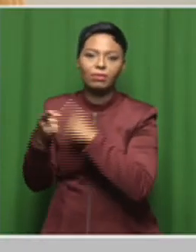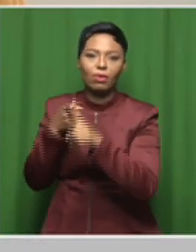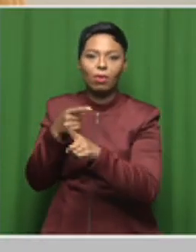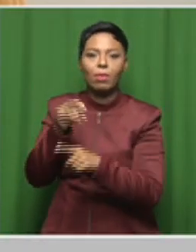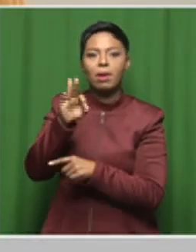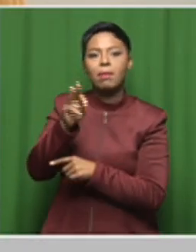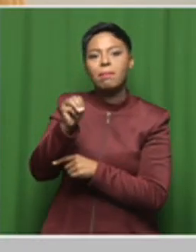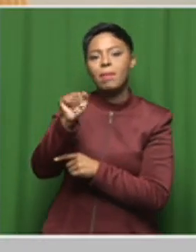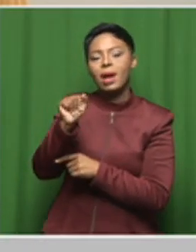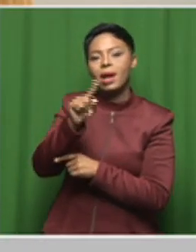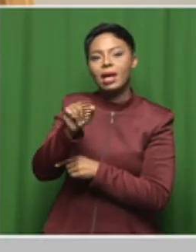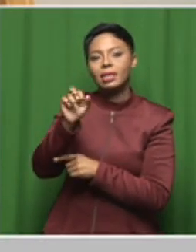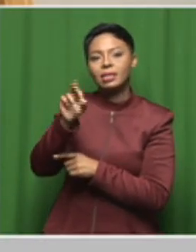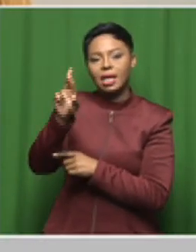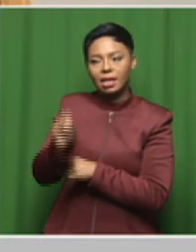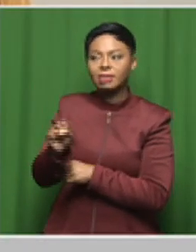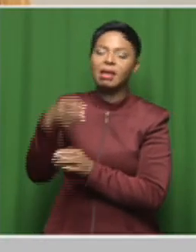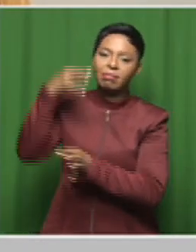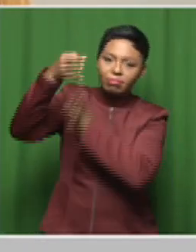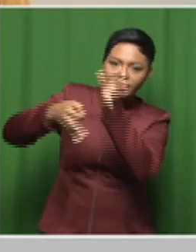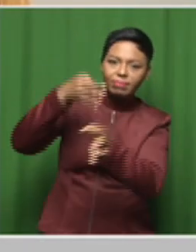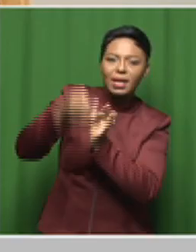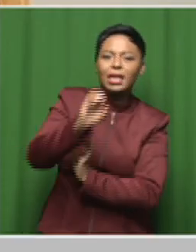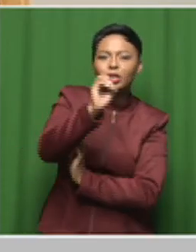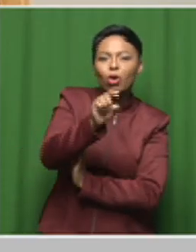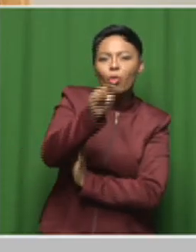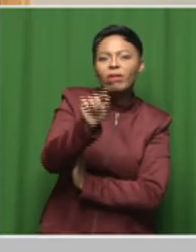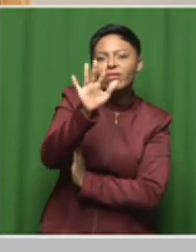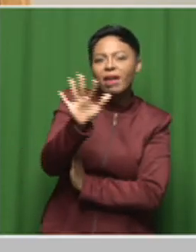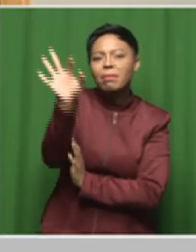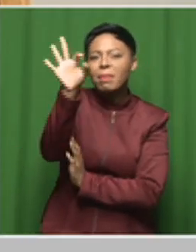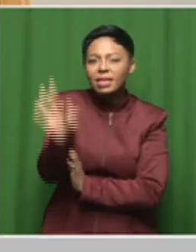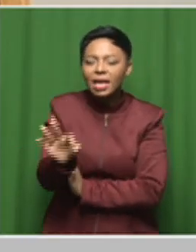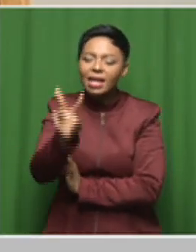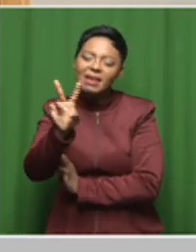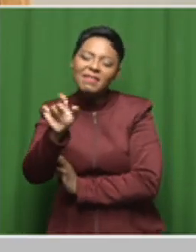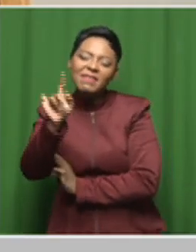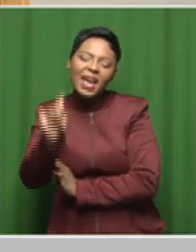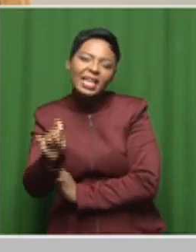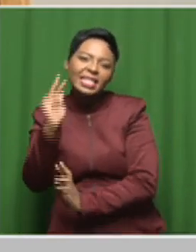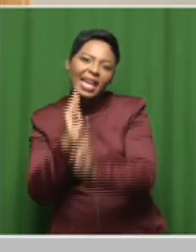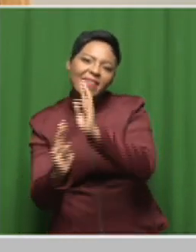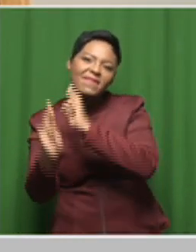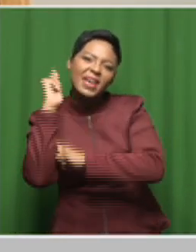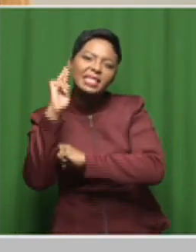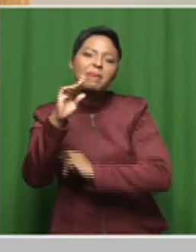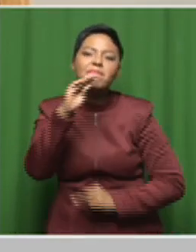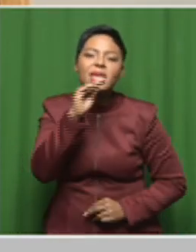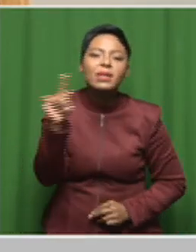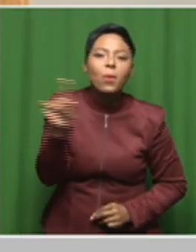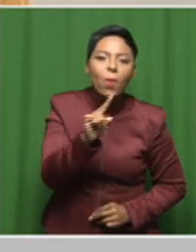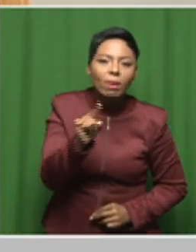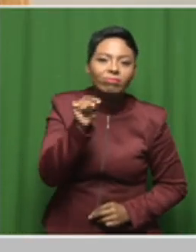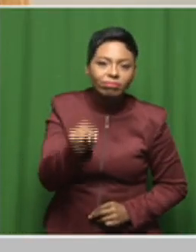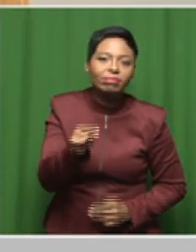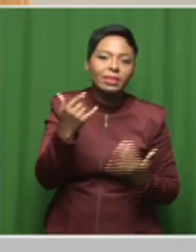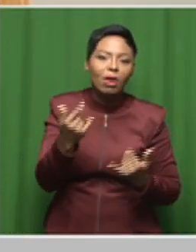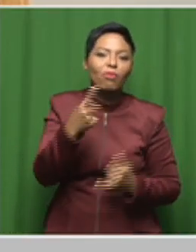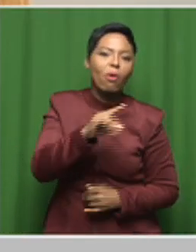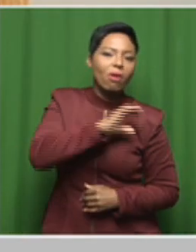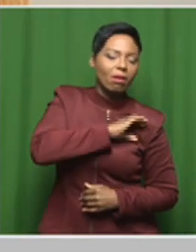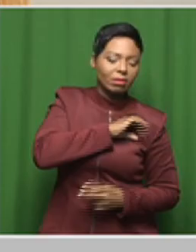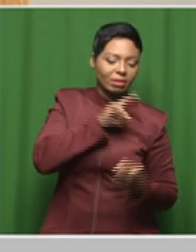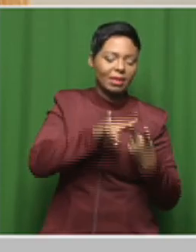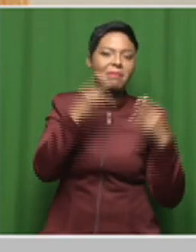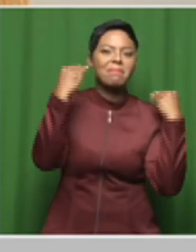and she was helping us there to unpack what this 0.5 VAT rate reversal means in practicality for consumers